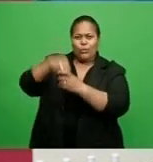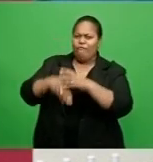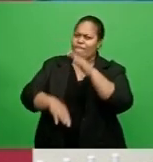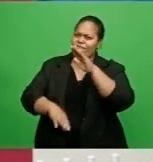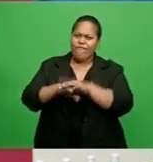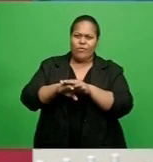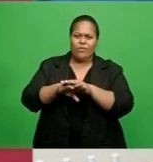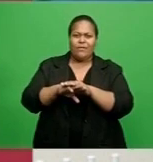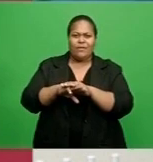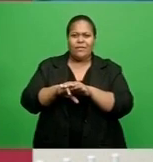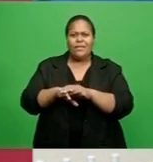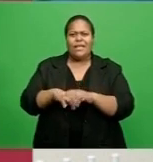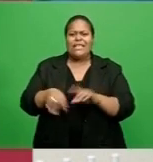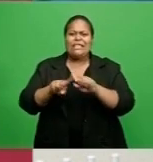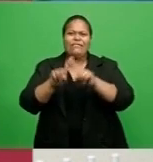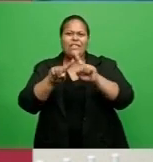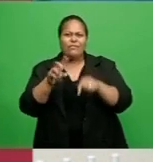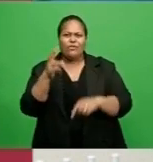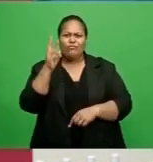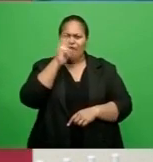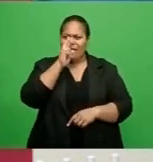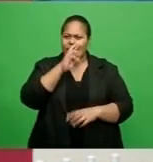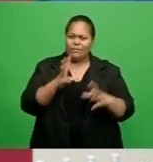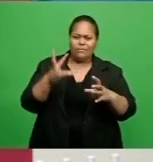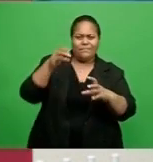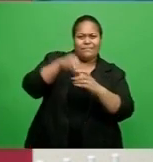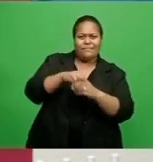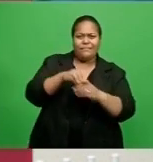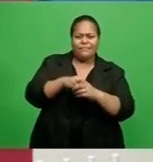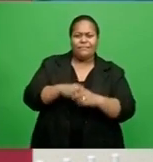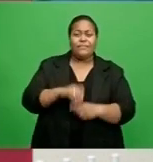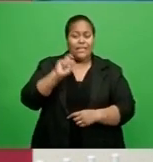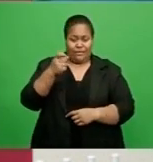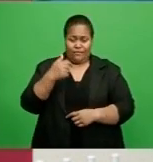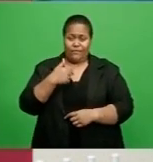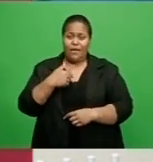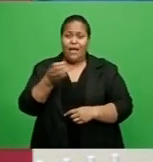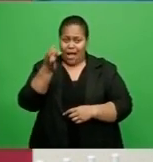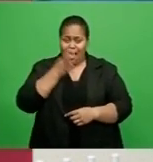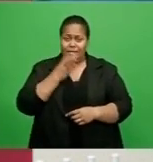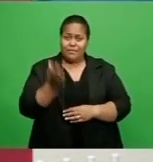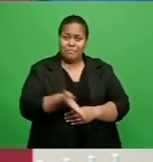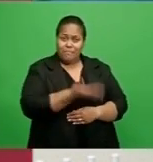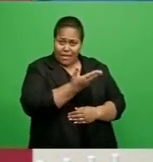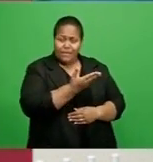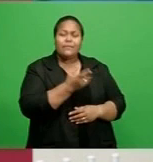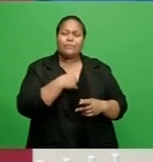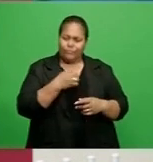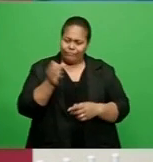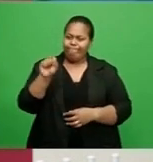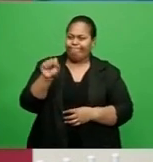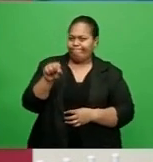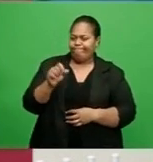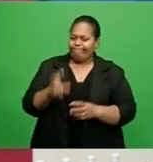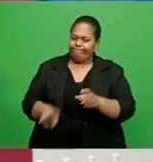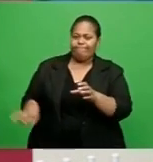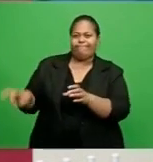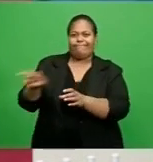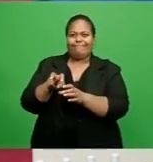multiracial. But my application is simply to say that if I am called upon, I will say yes. So it means that whoever